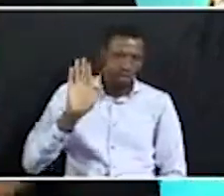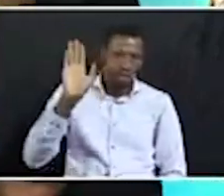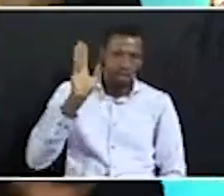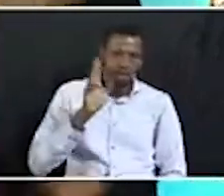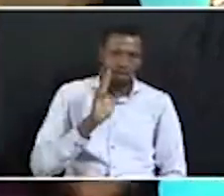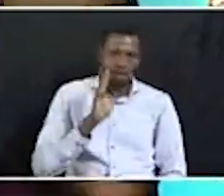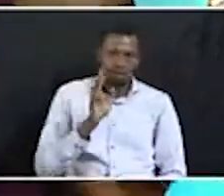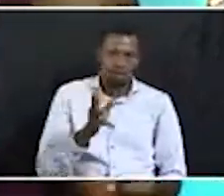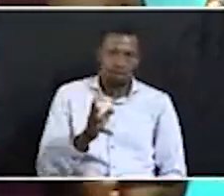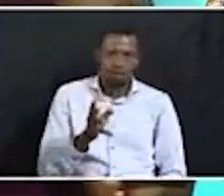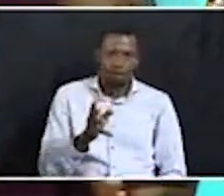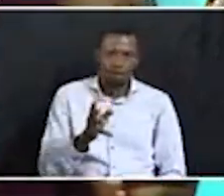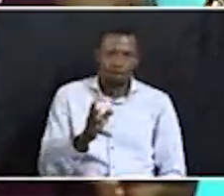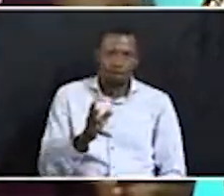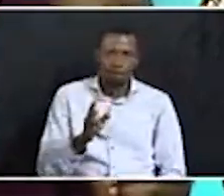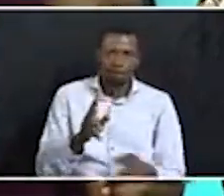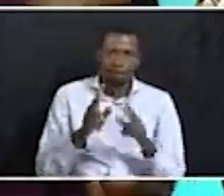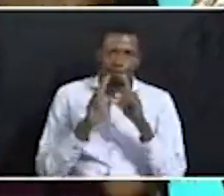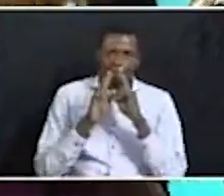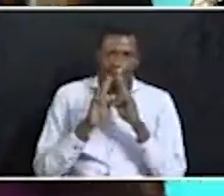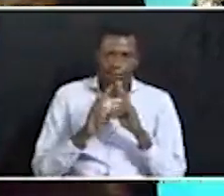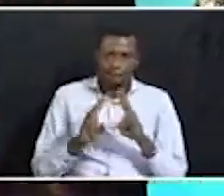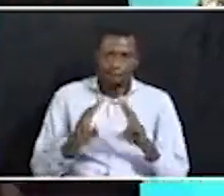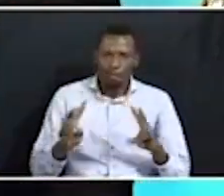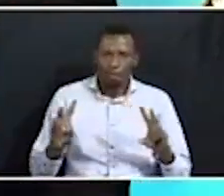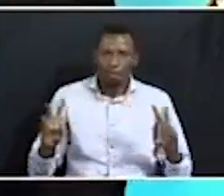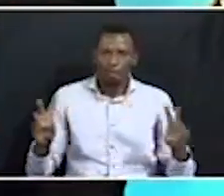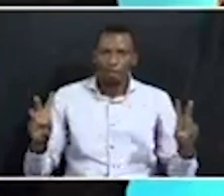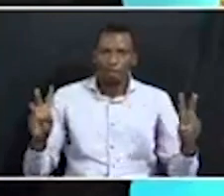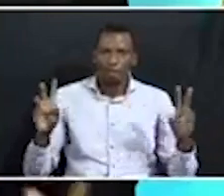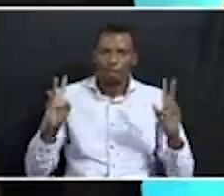obey thy will.